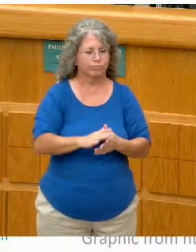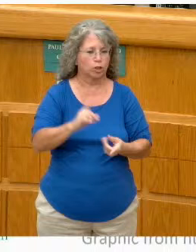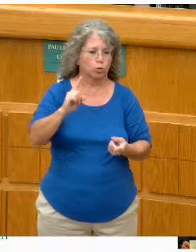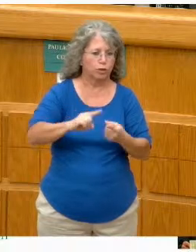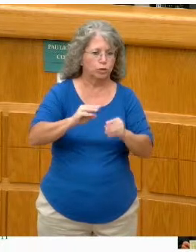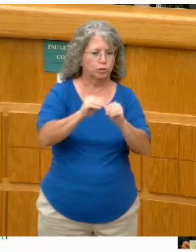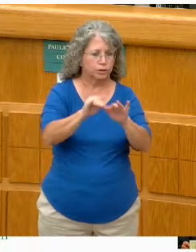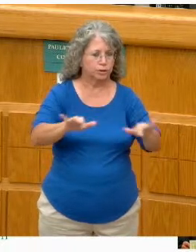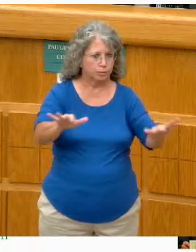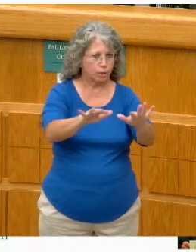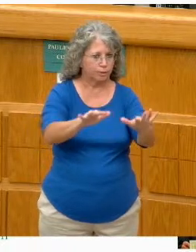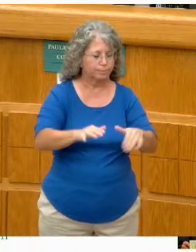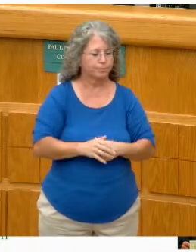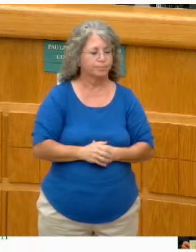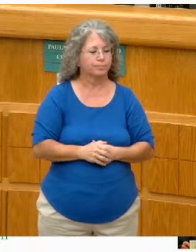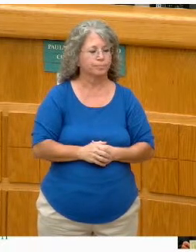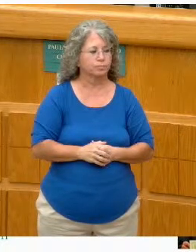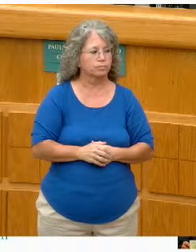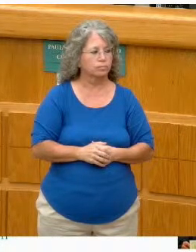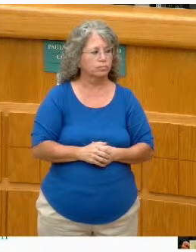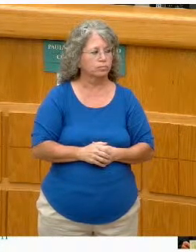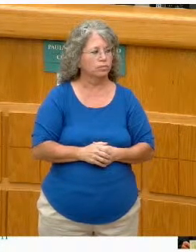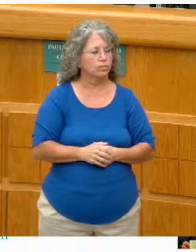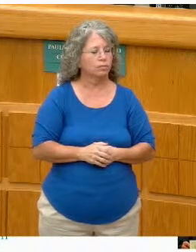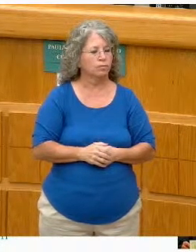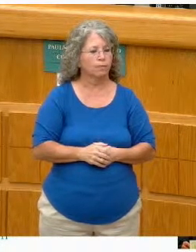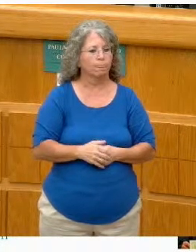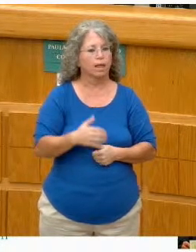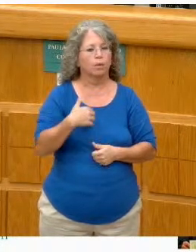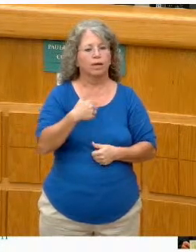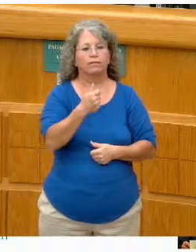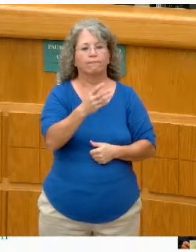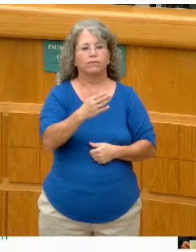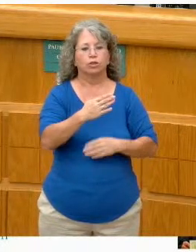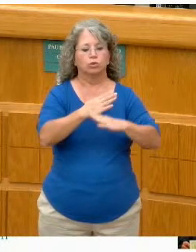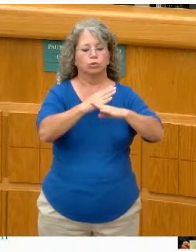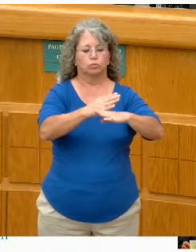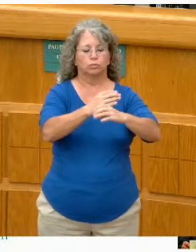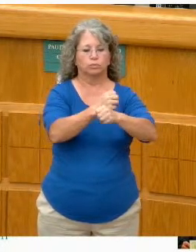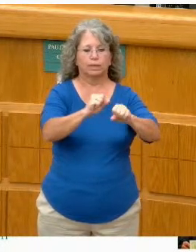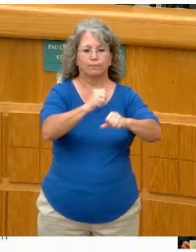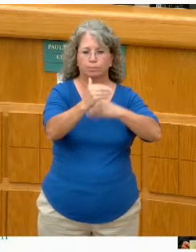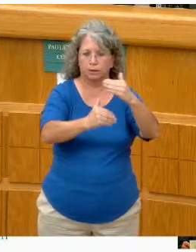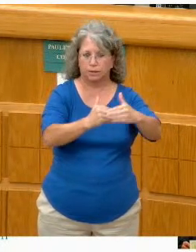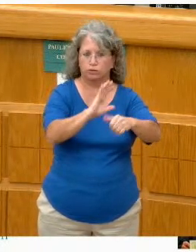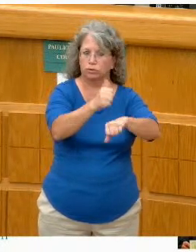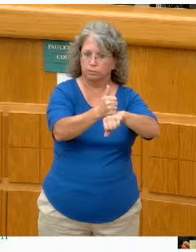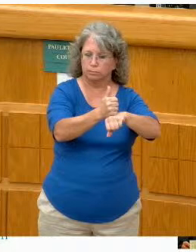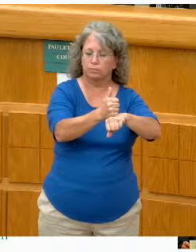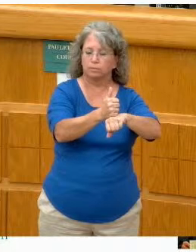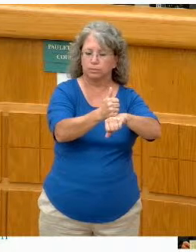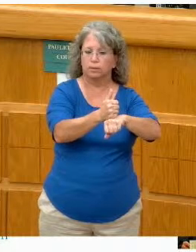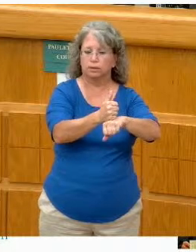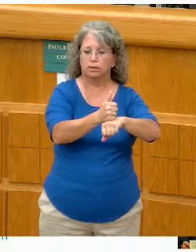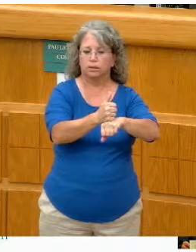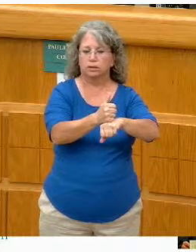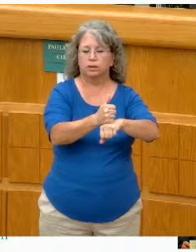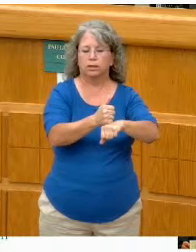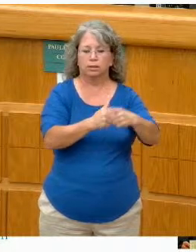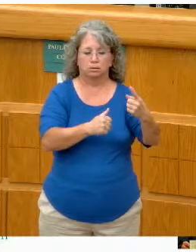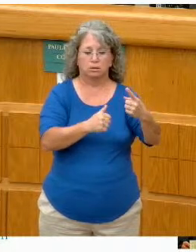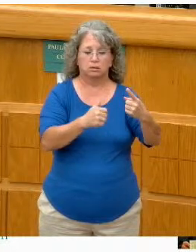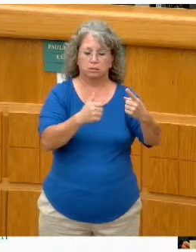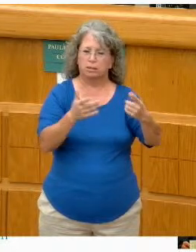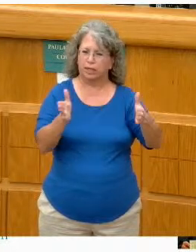There are a few interventions that are in place. One, you're still encouraged to stay at home if you can.